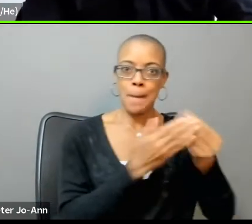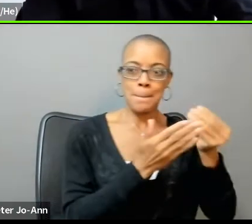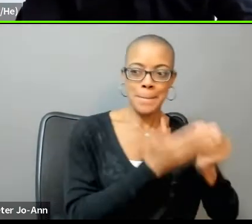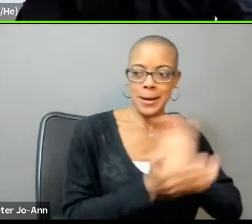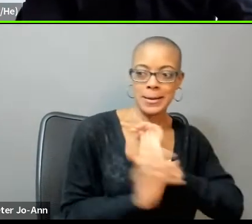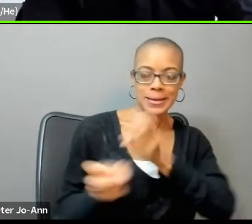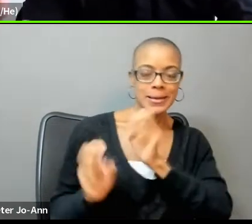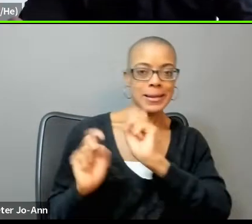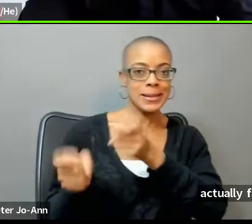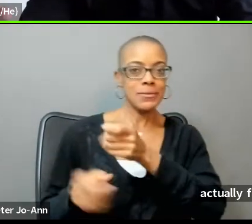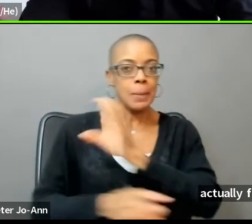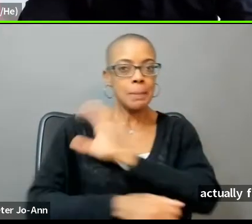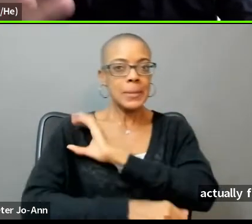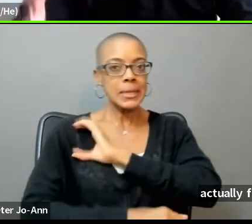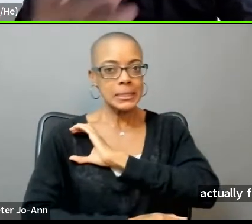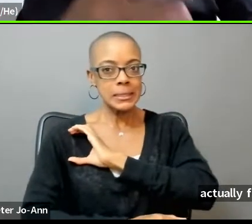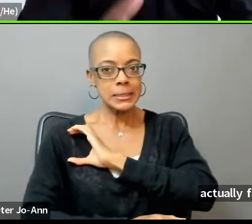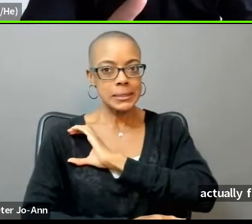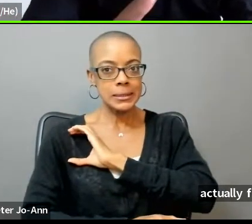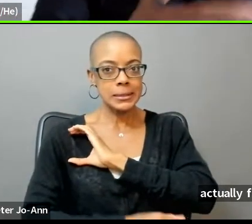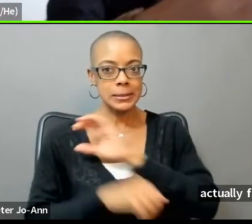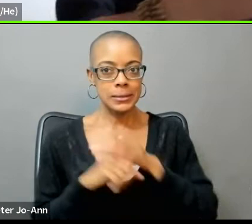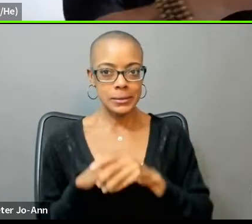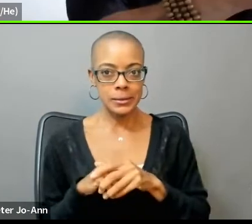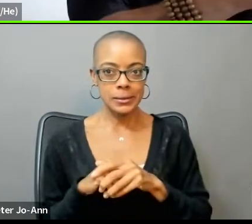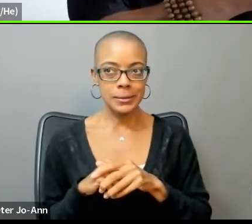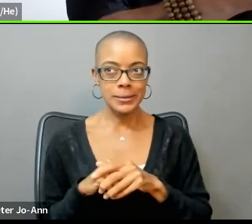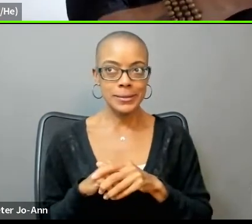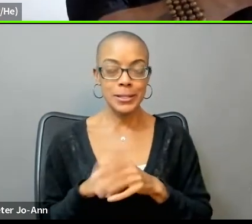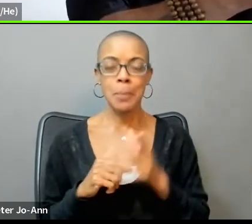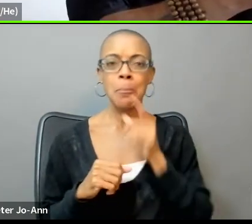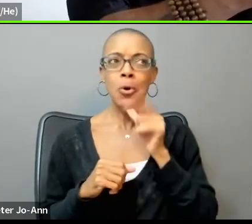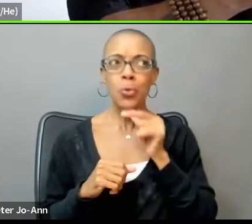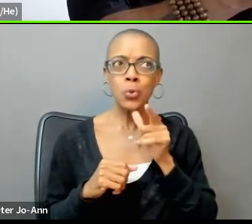mostly gay, white, cis